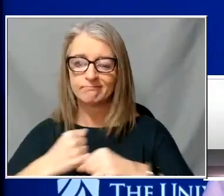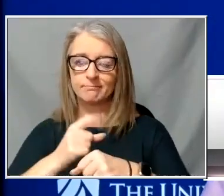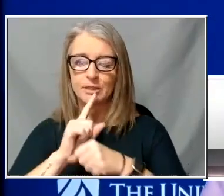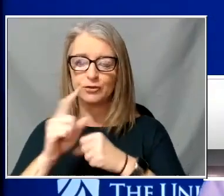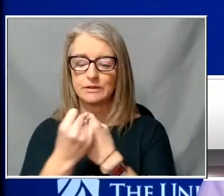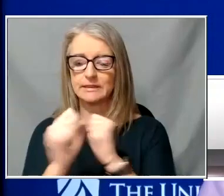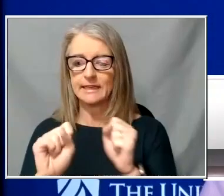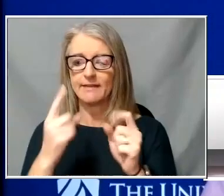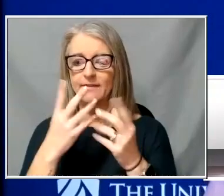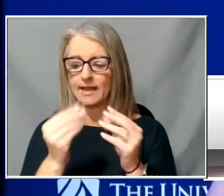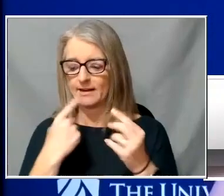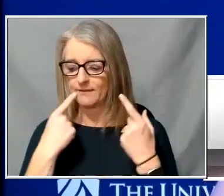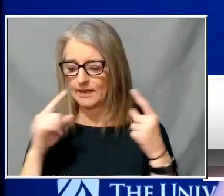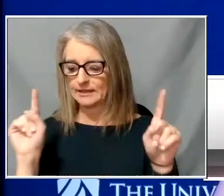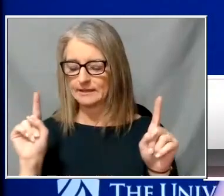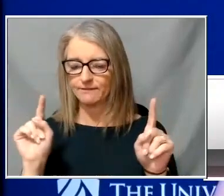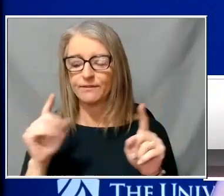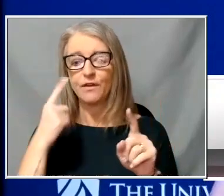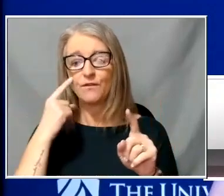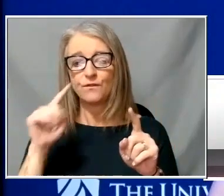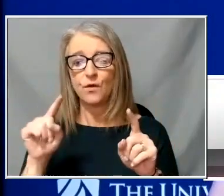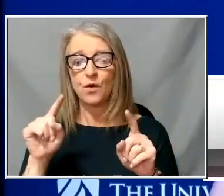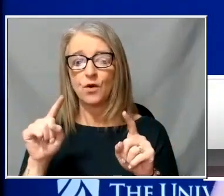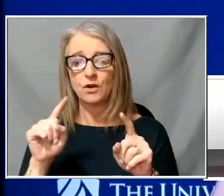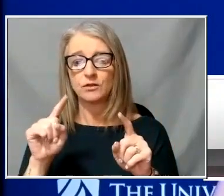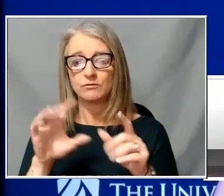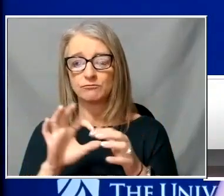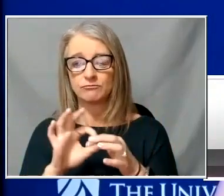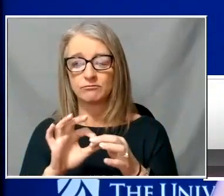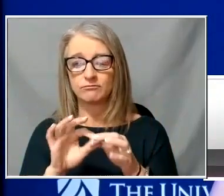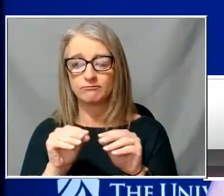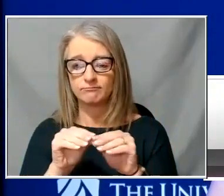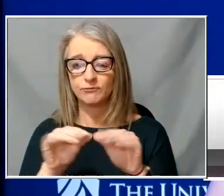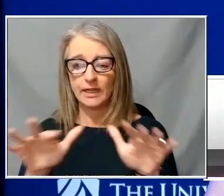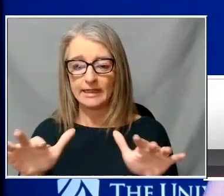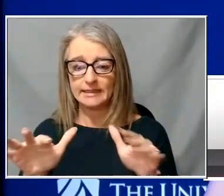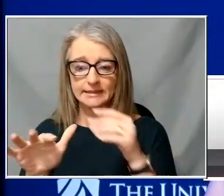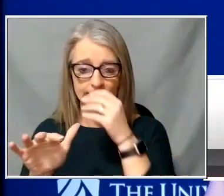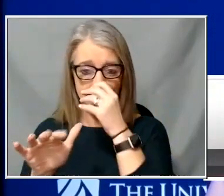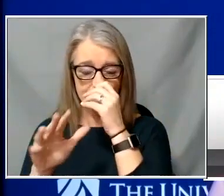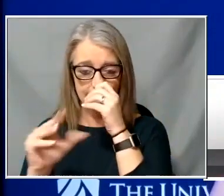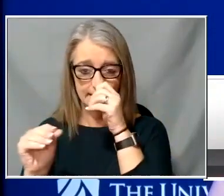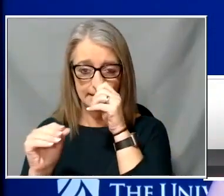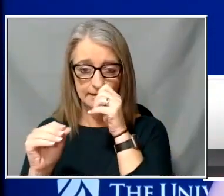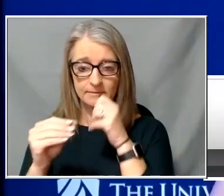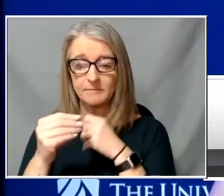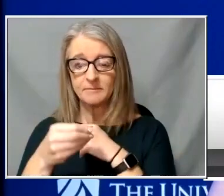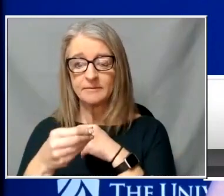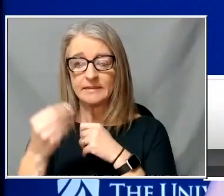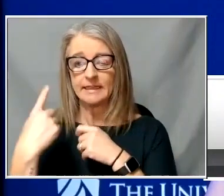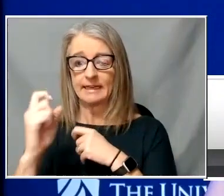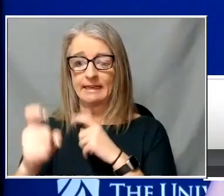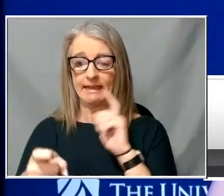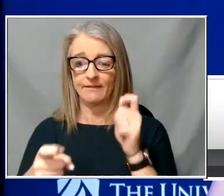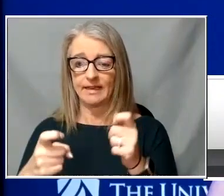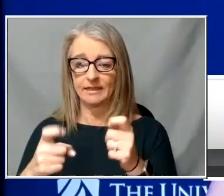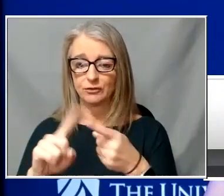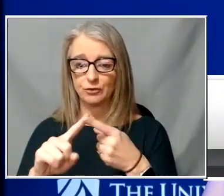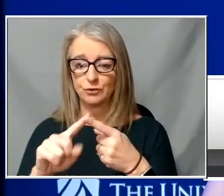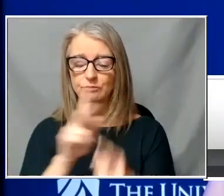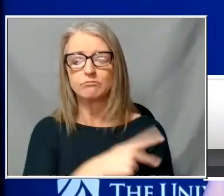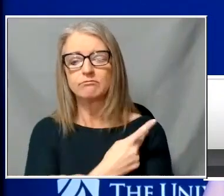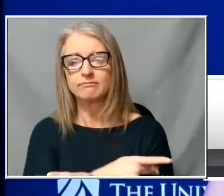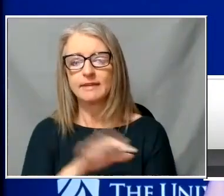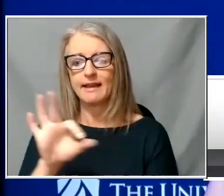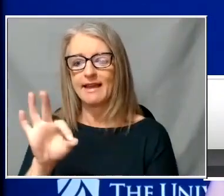and effective for release and for giving to patients. What the FDA committee